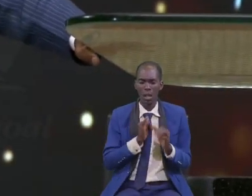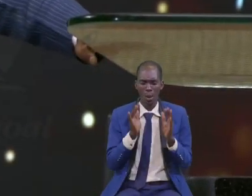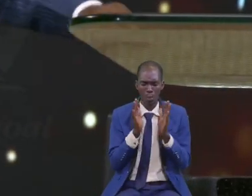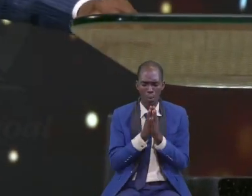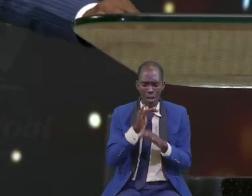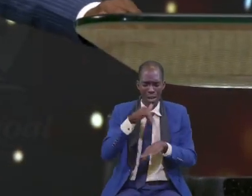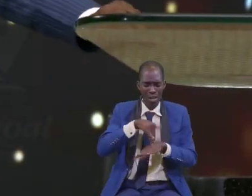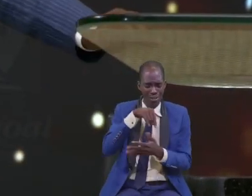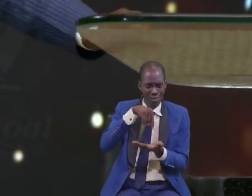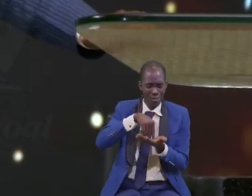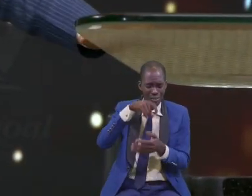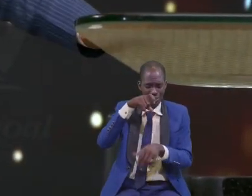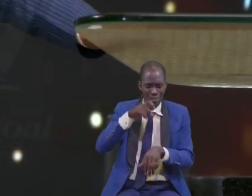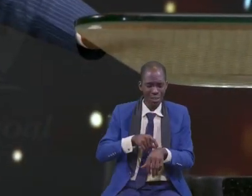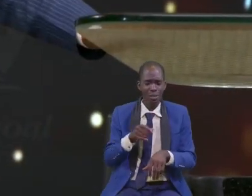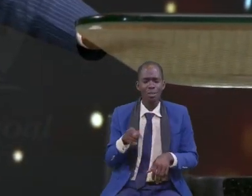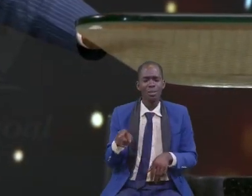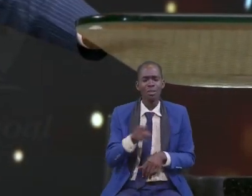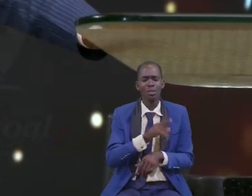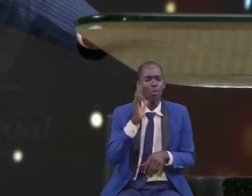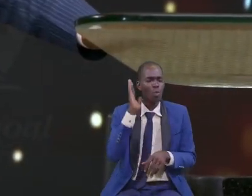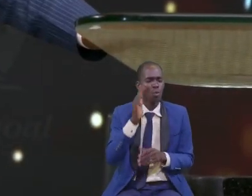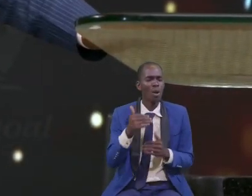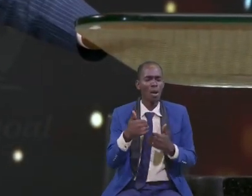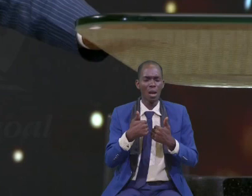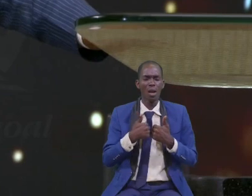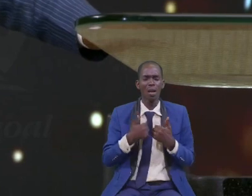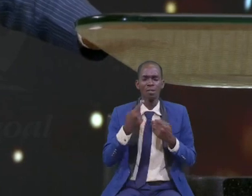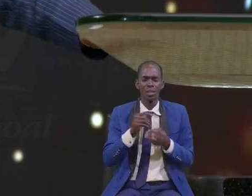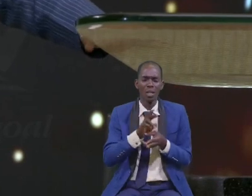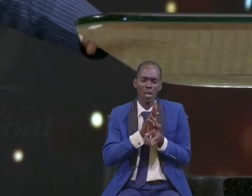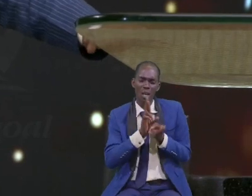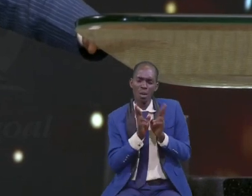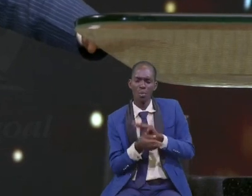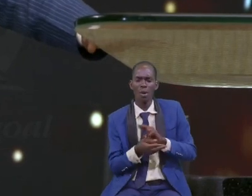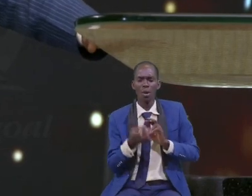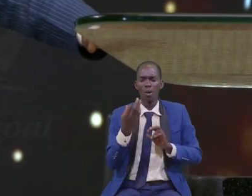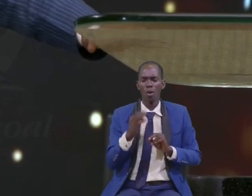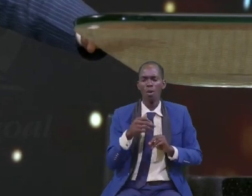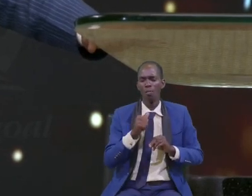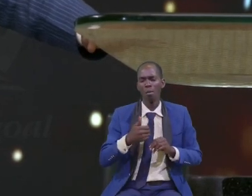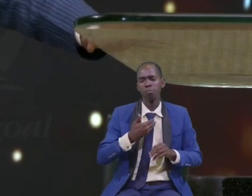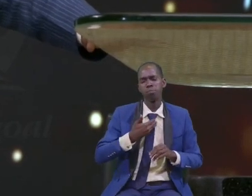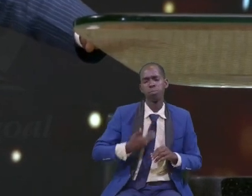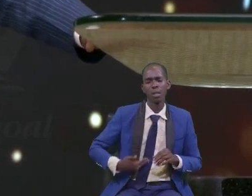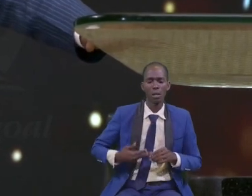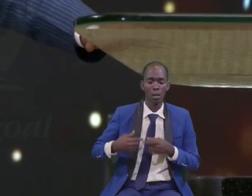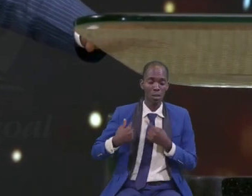this time they'll have the repentance of a broken heart.